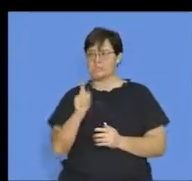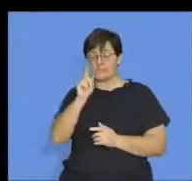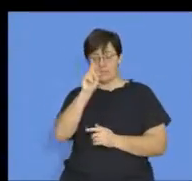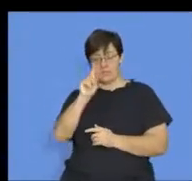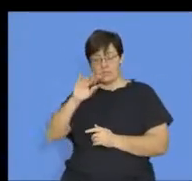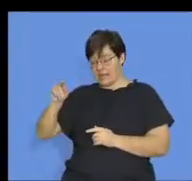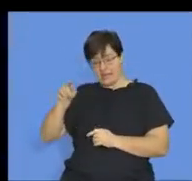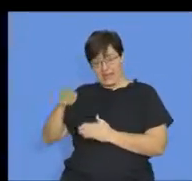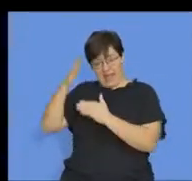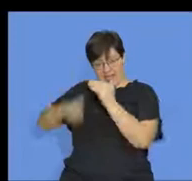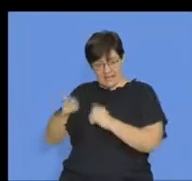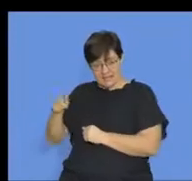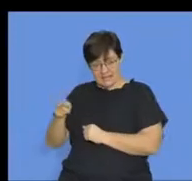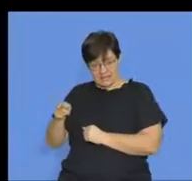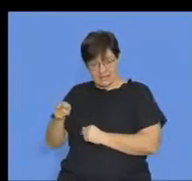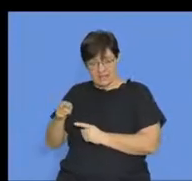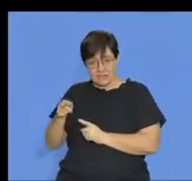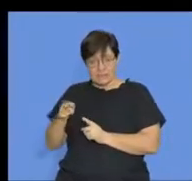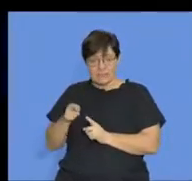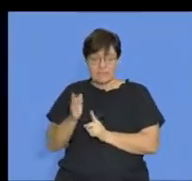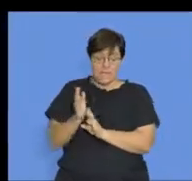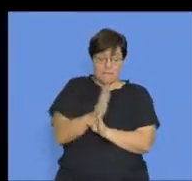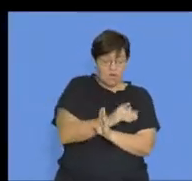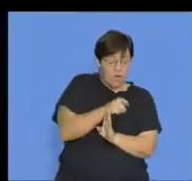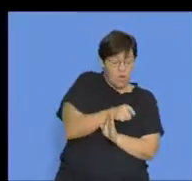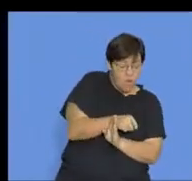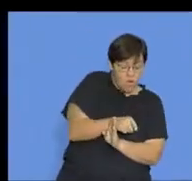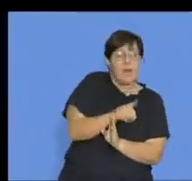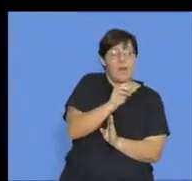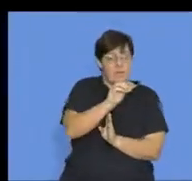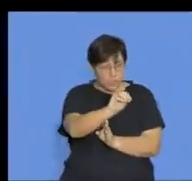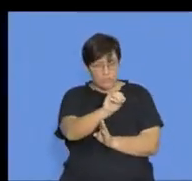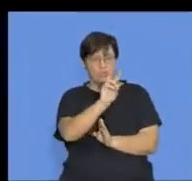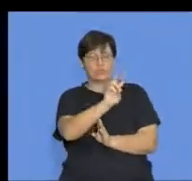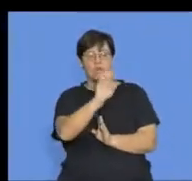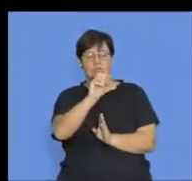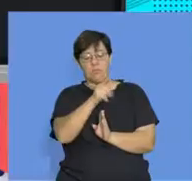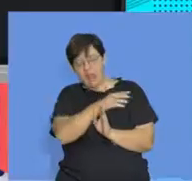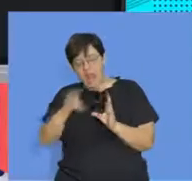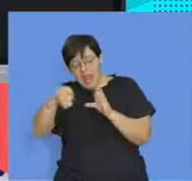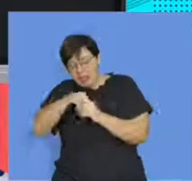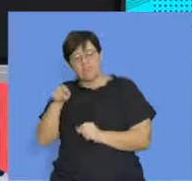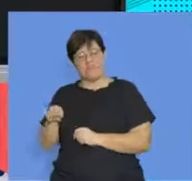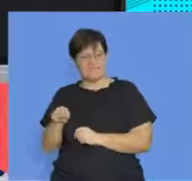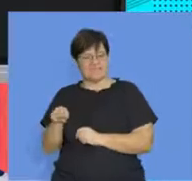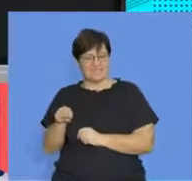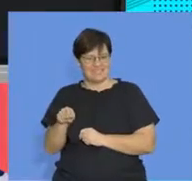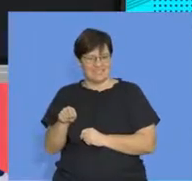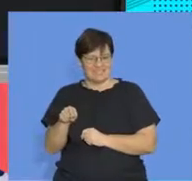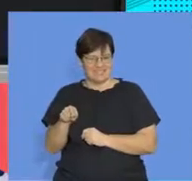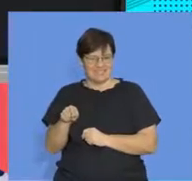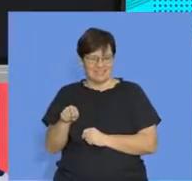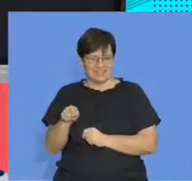million is his capital balance at the end of the year because it includes that